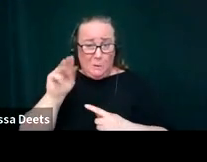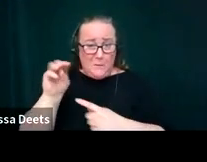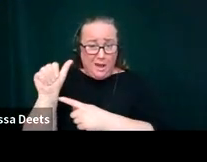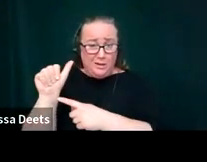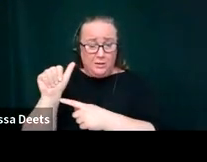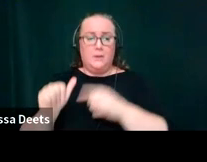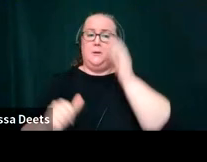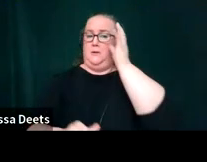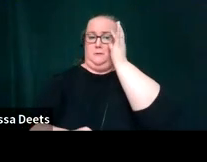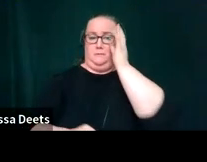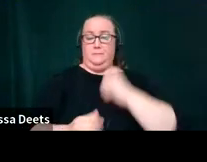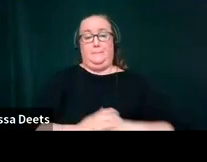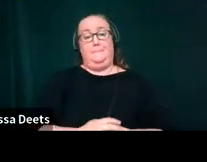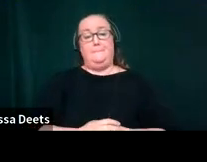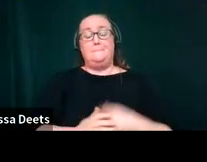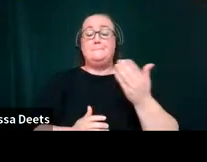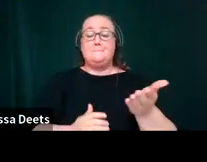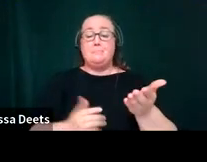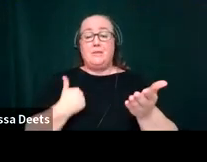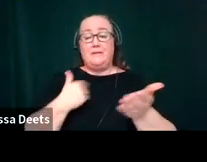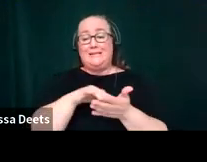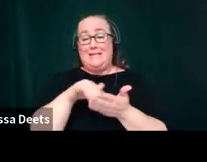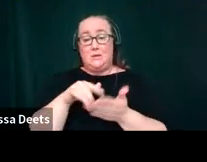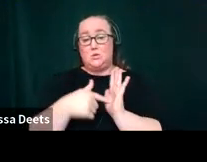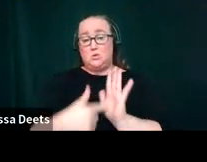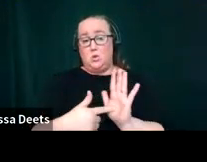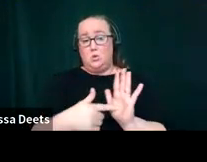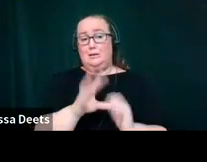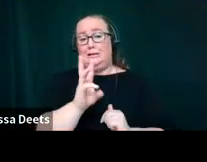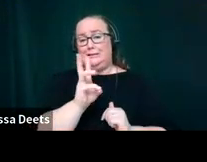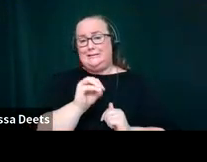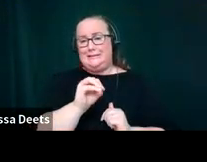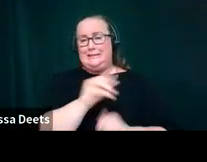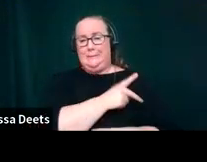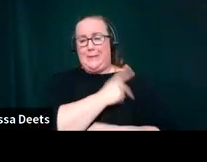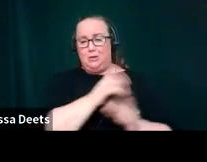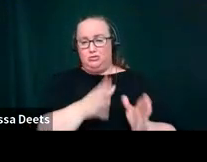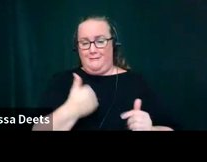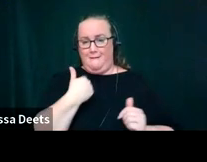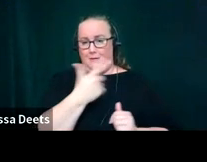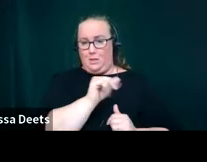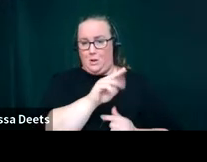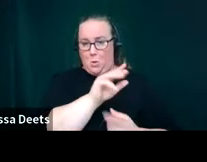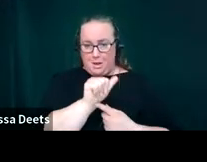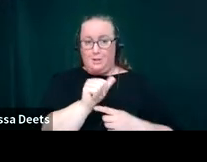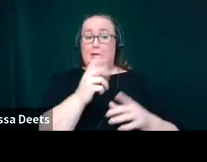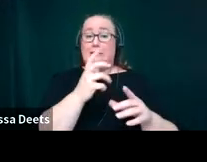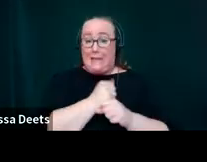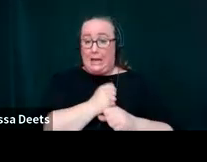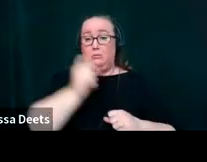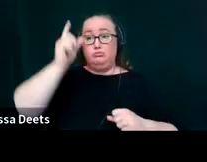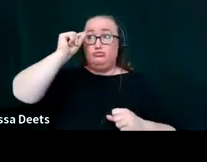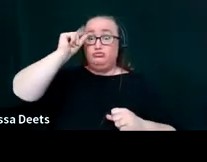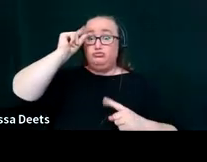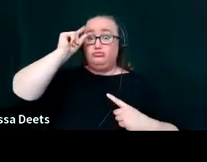study, 60 patients with open-angle glaucoma who were taking maximal topical medications. They were on all the eye